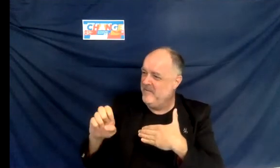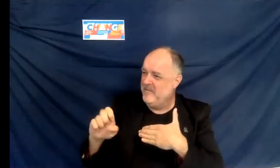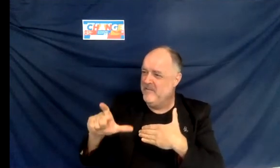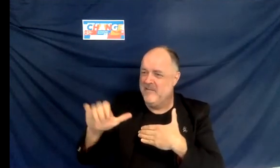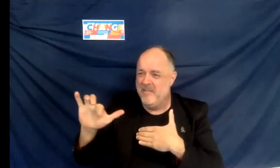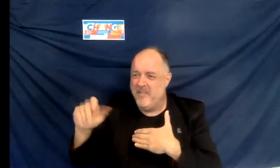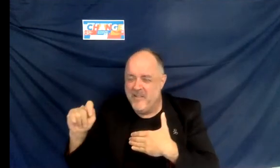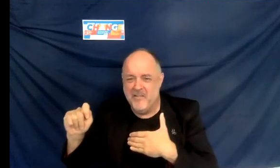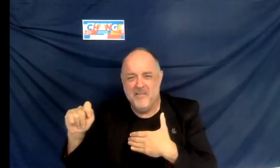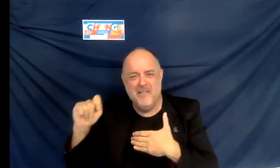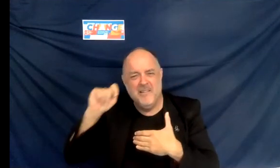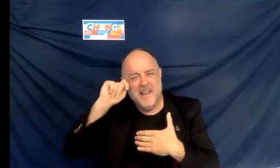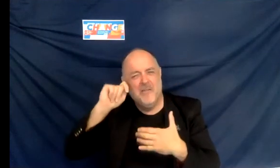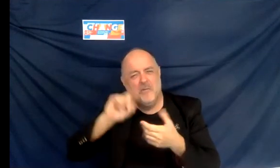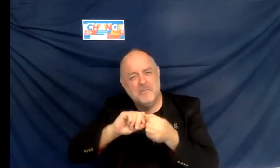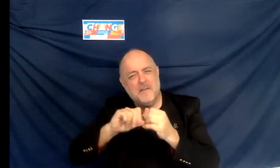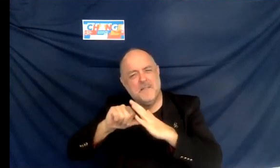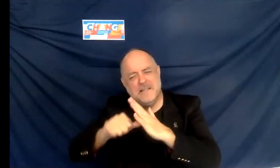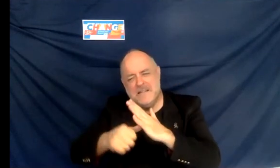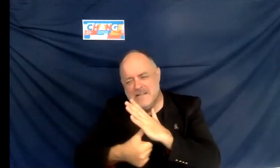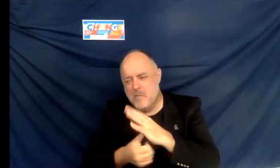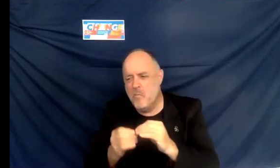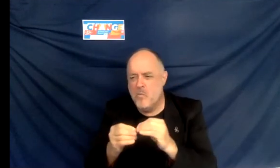moving towards a